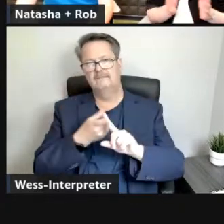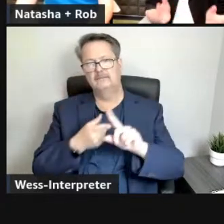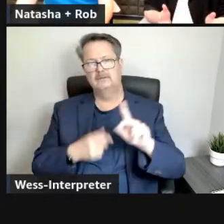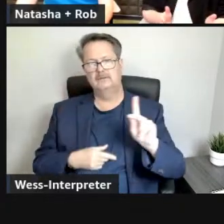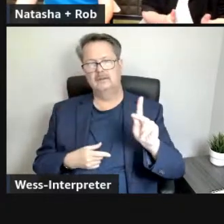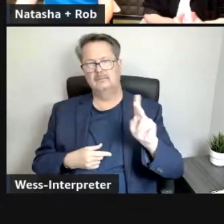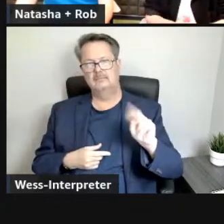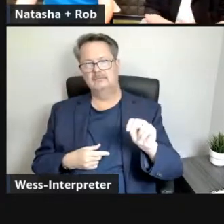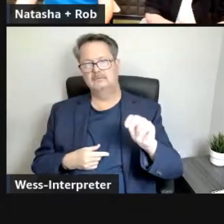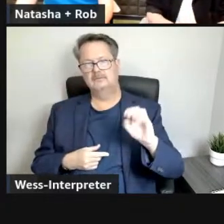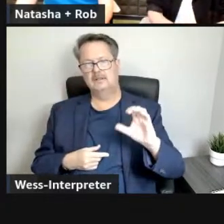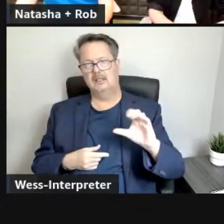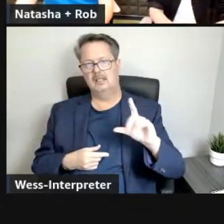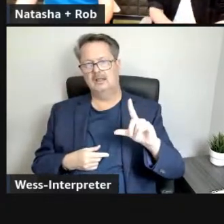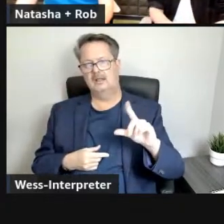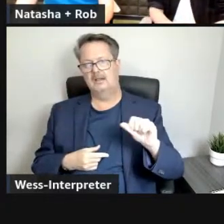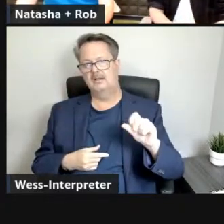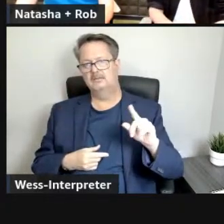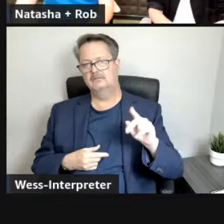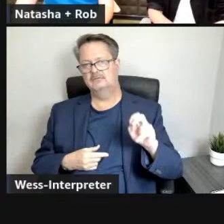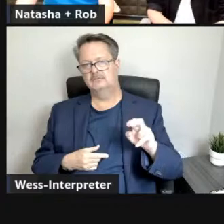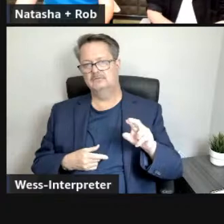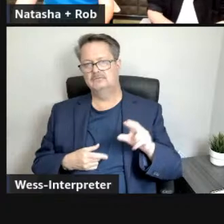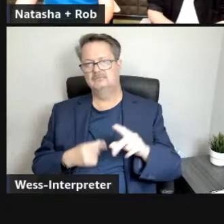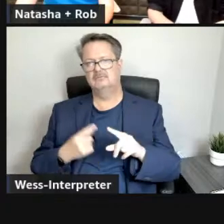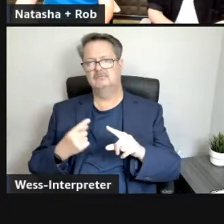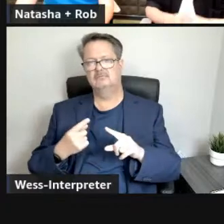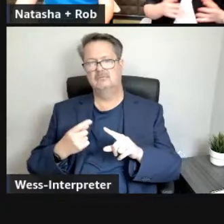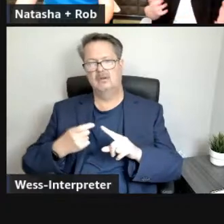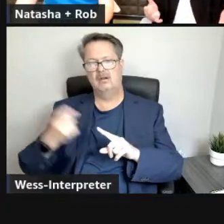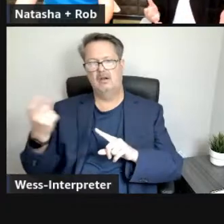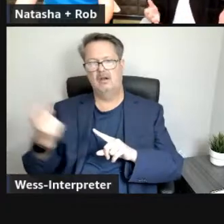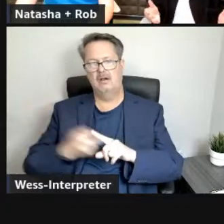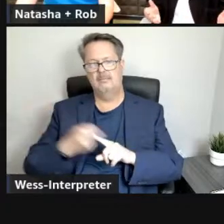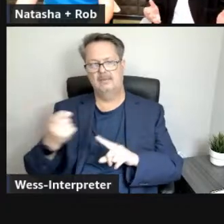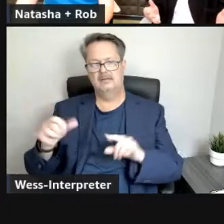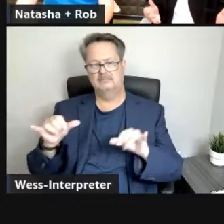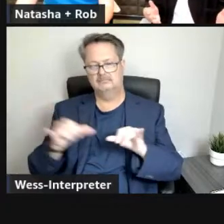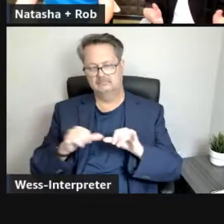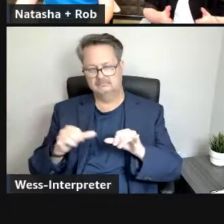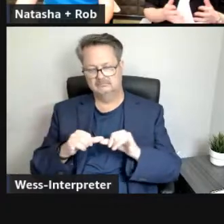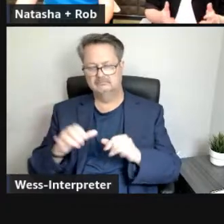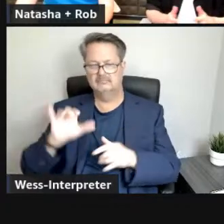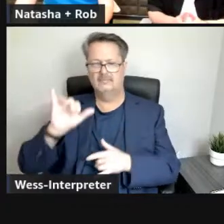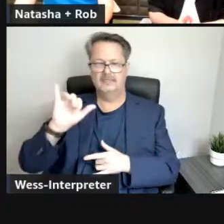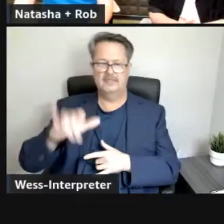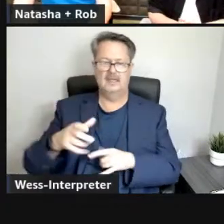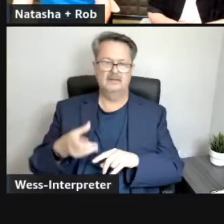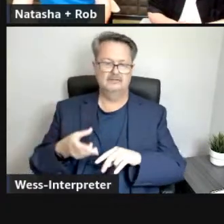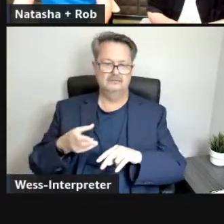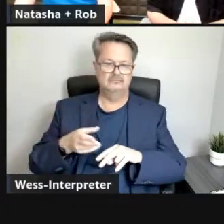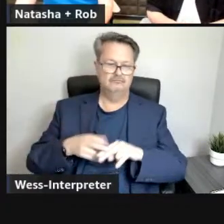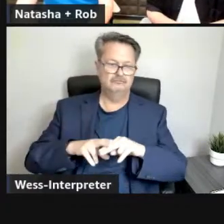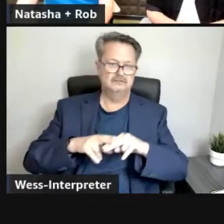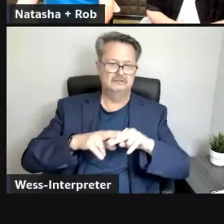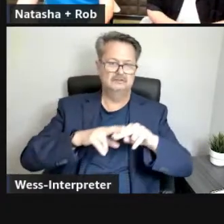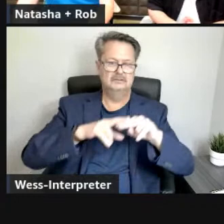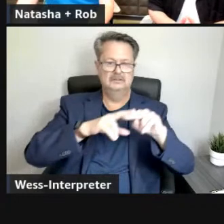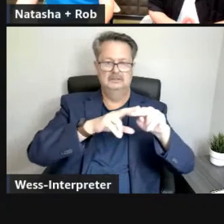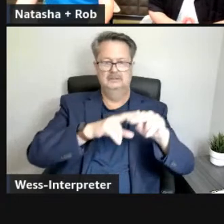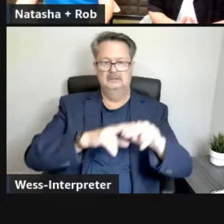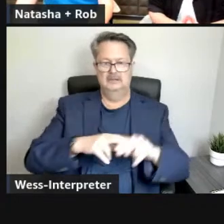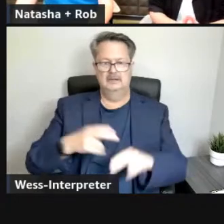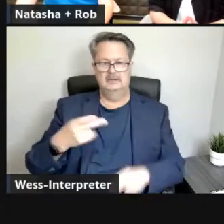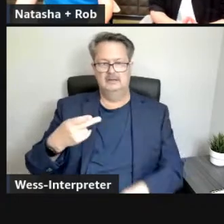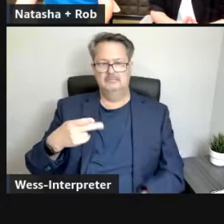let's imagine you have a workload that's deployed to your cluster and demand on that workload has increased. Horizontal pod autoscaler is kicked in and